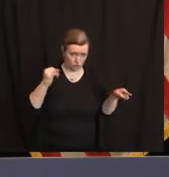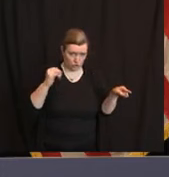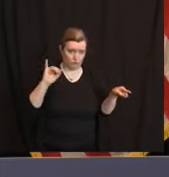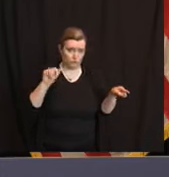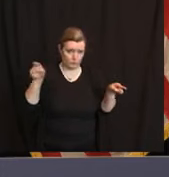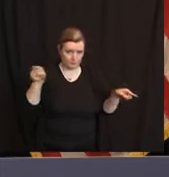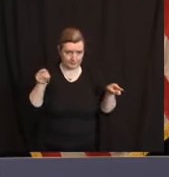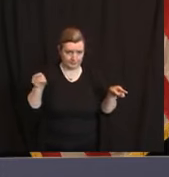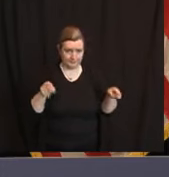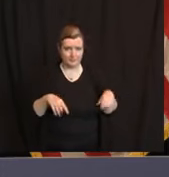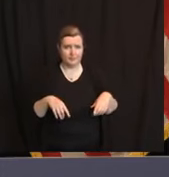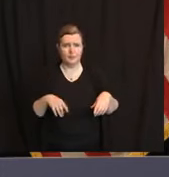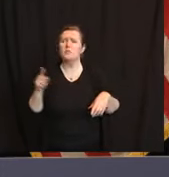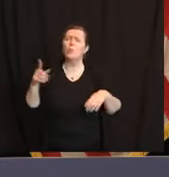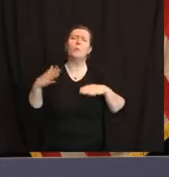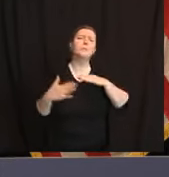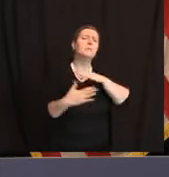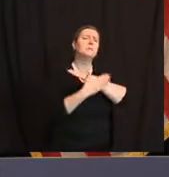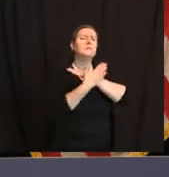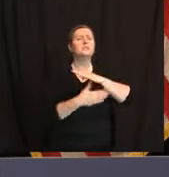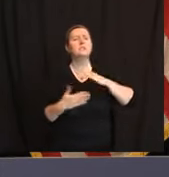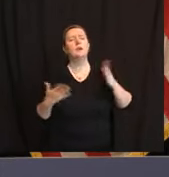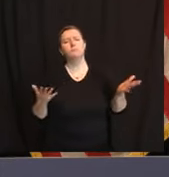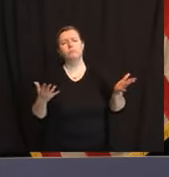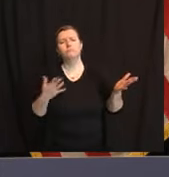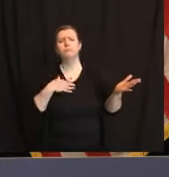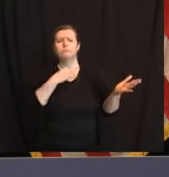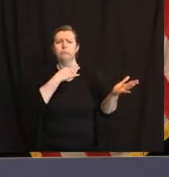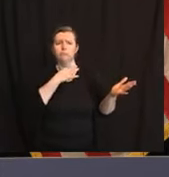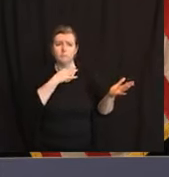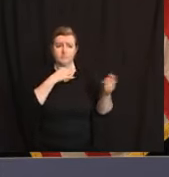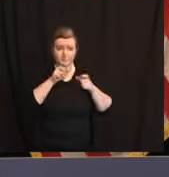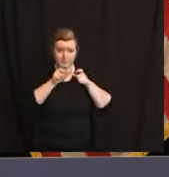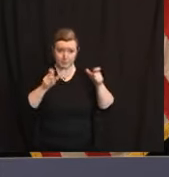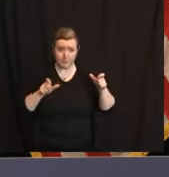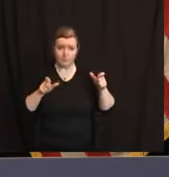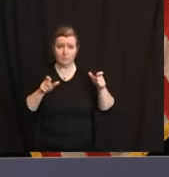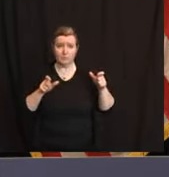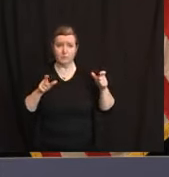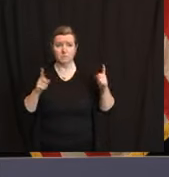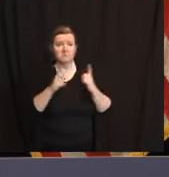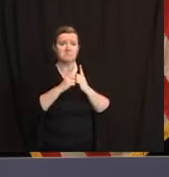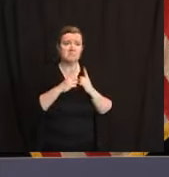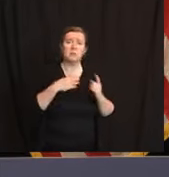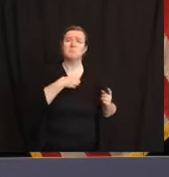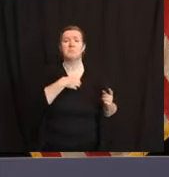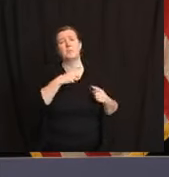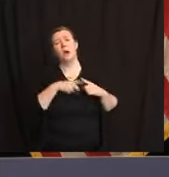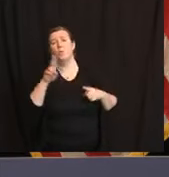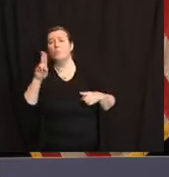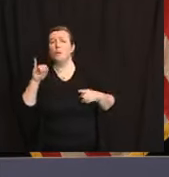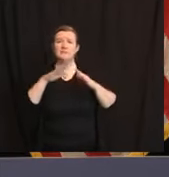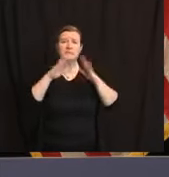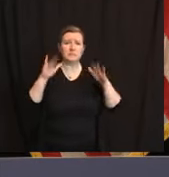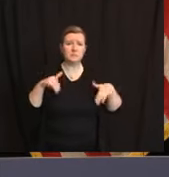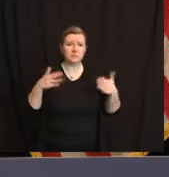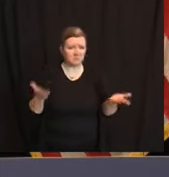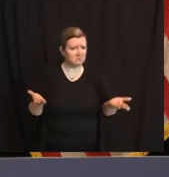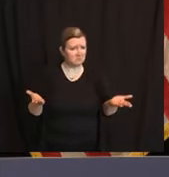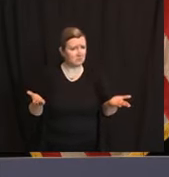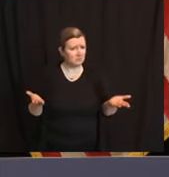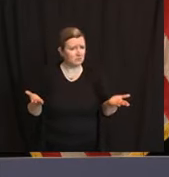recently. How often are people coming up to you about the unemployment system? And do you have anyone in your circle,